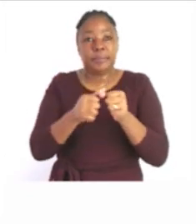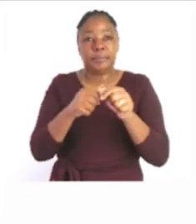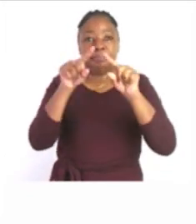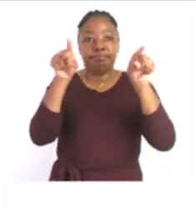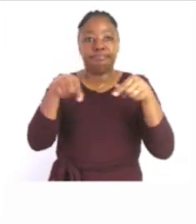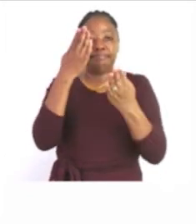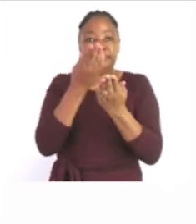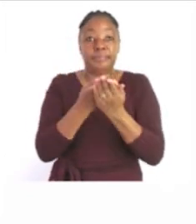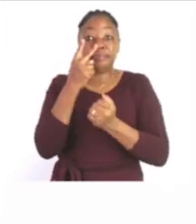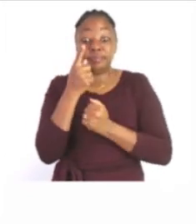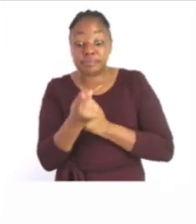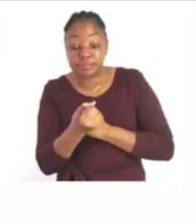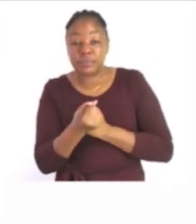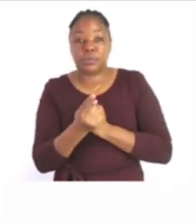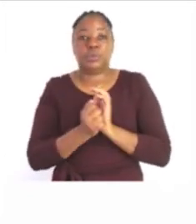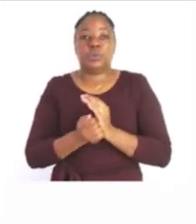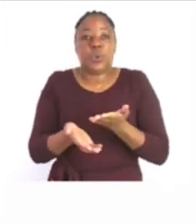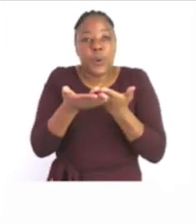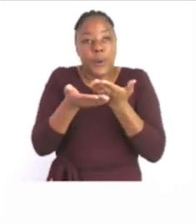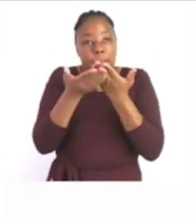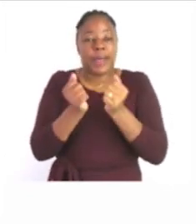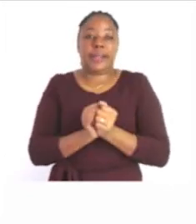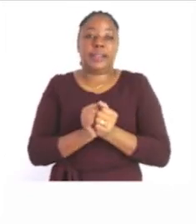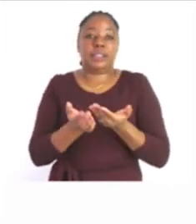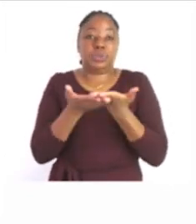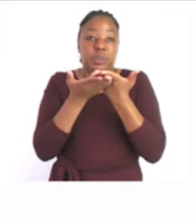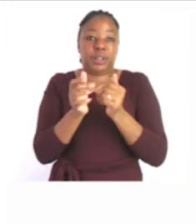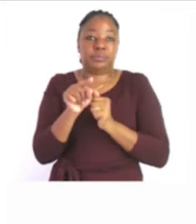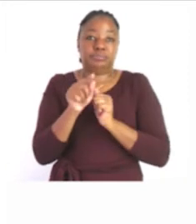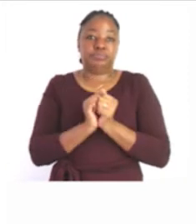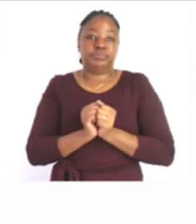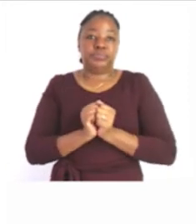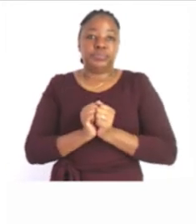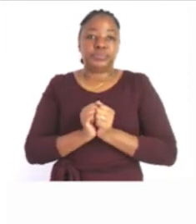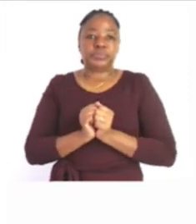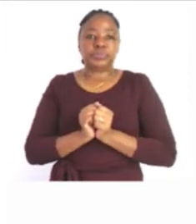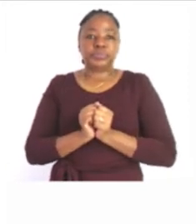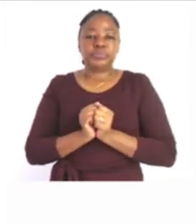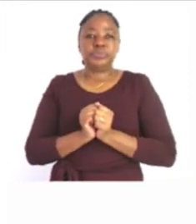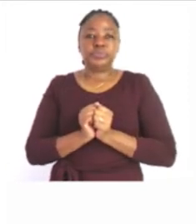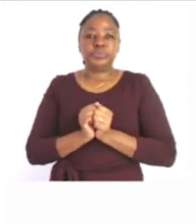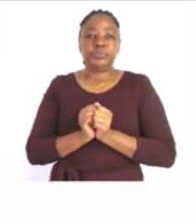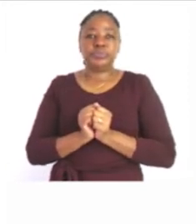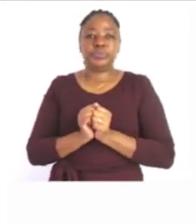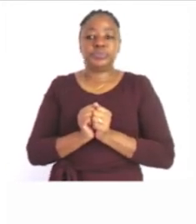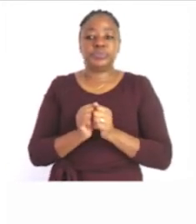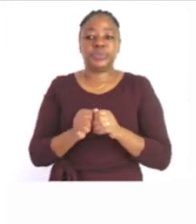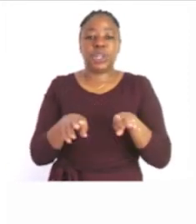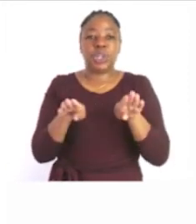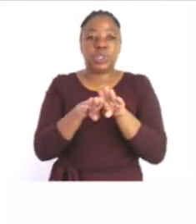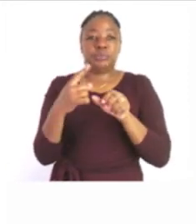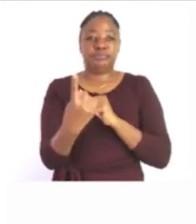you read all these words. I want you to do it by yourself and for anyone who's at home. And remember to have fun with